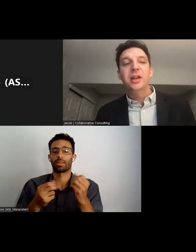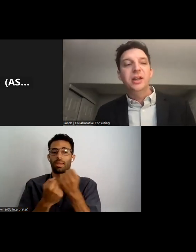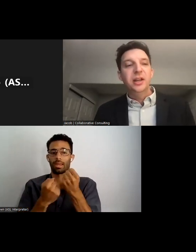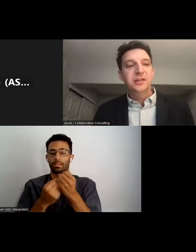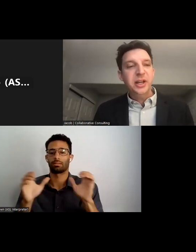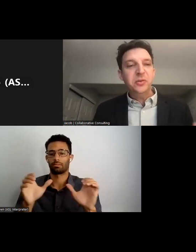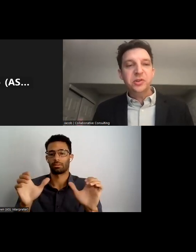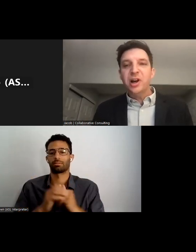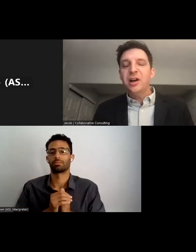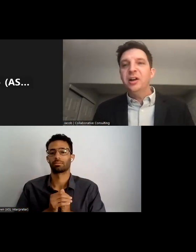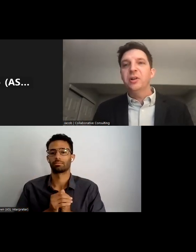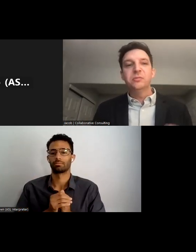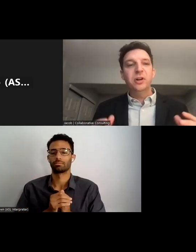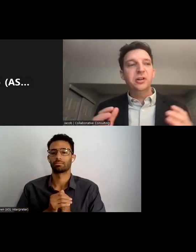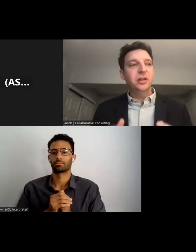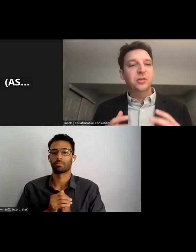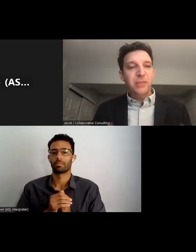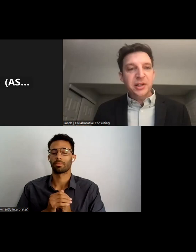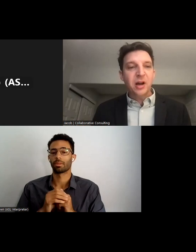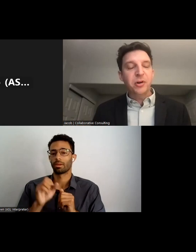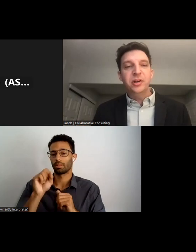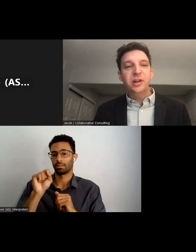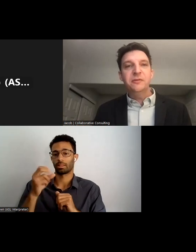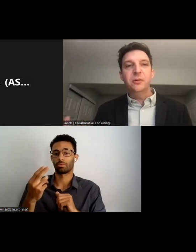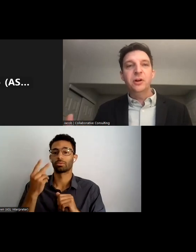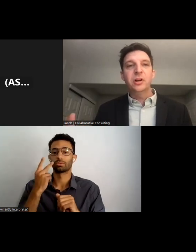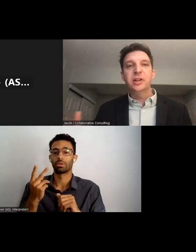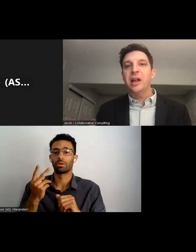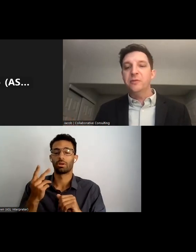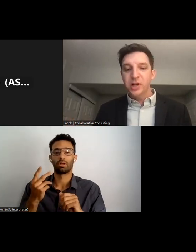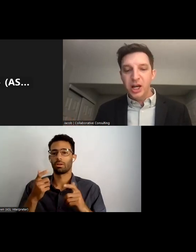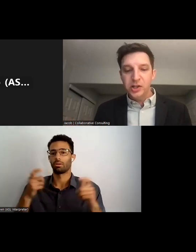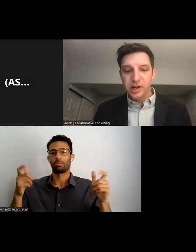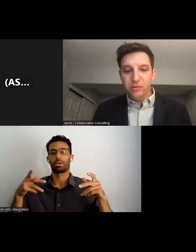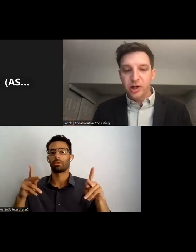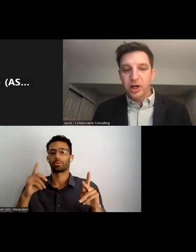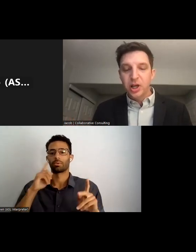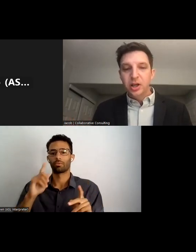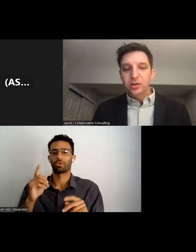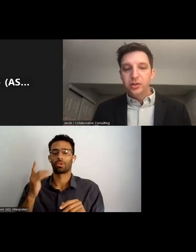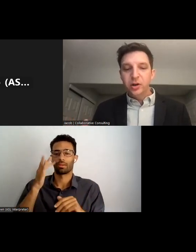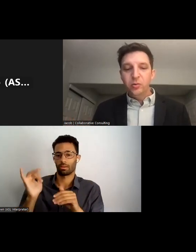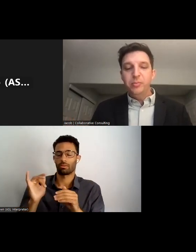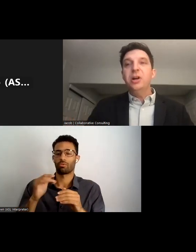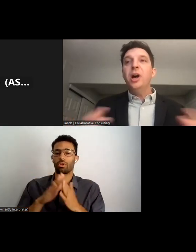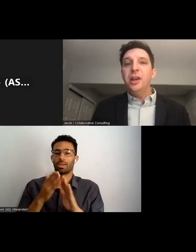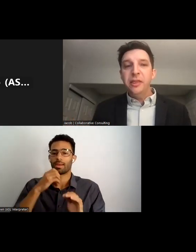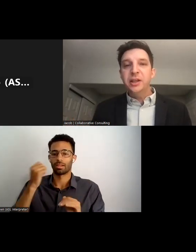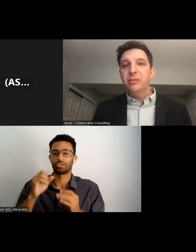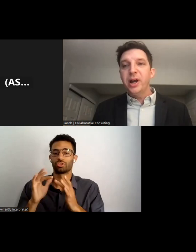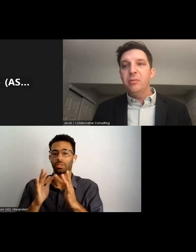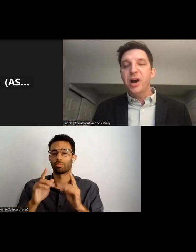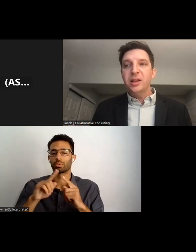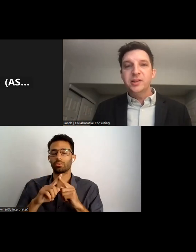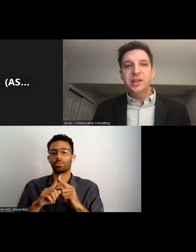activities. And stakeholders saw a tremendous opportunity for the California Aging Network to go beyond